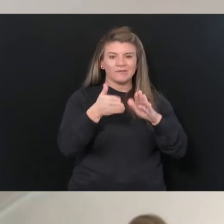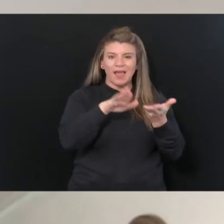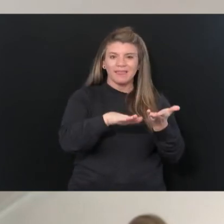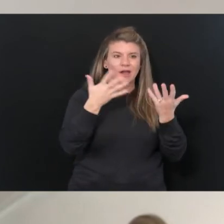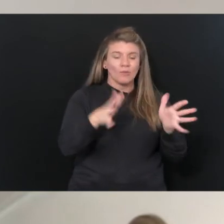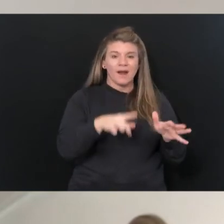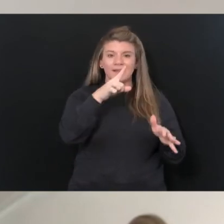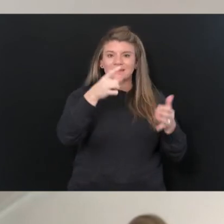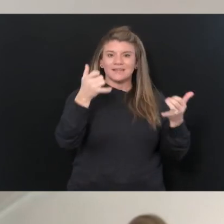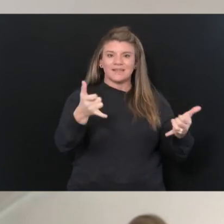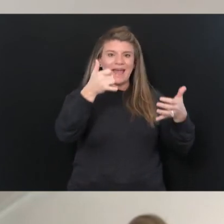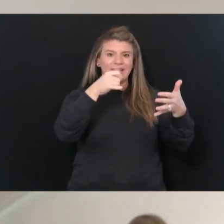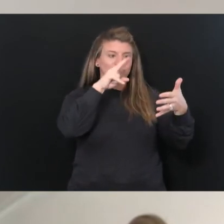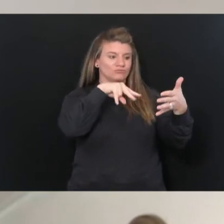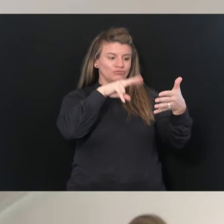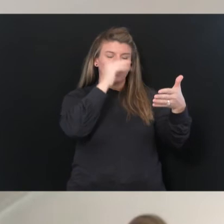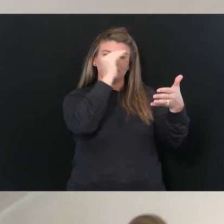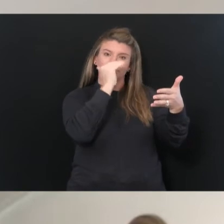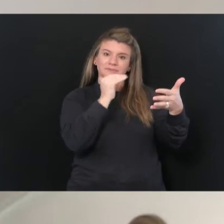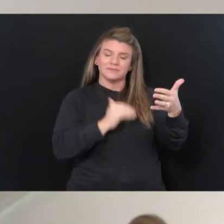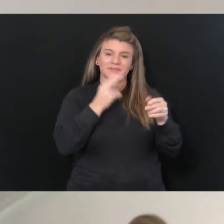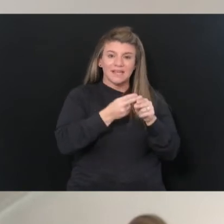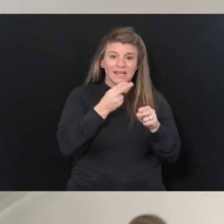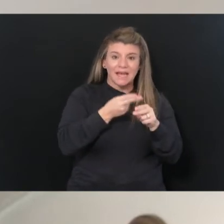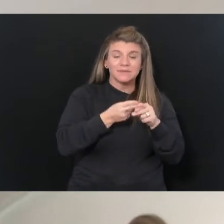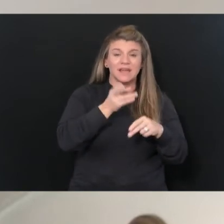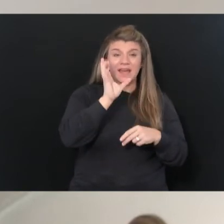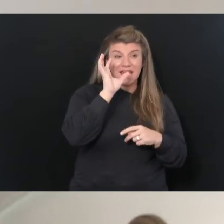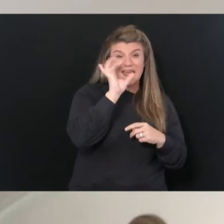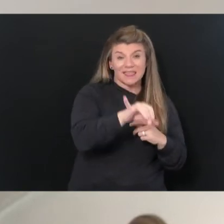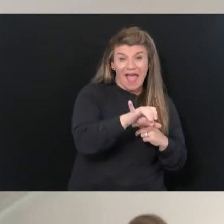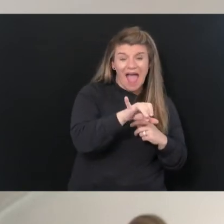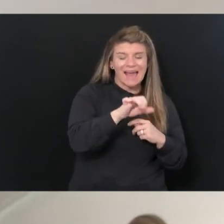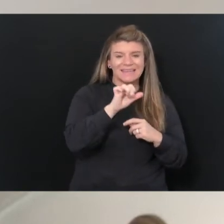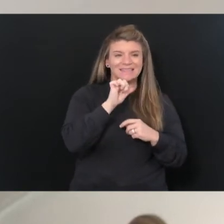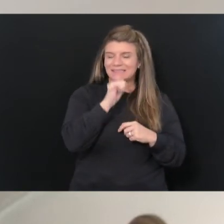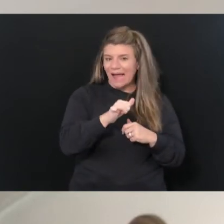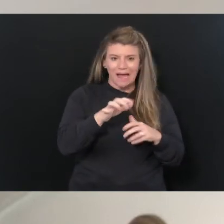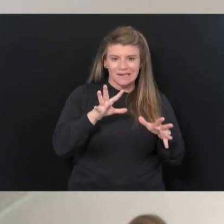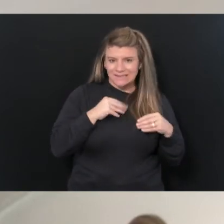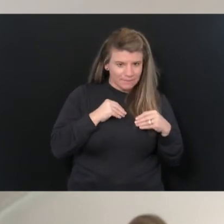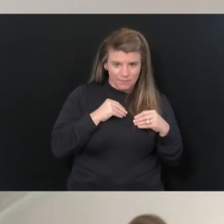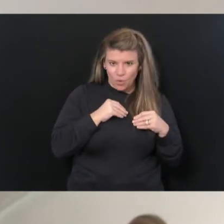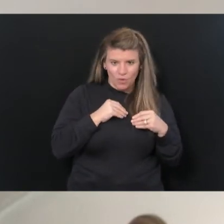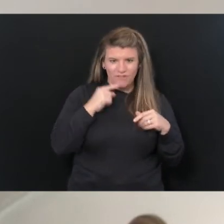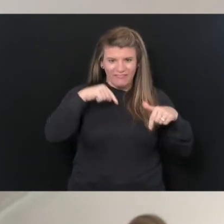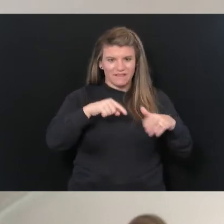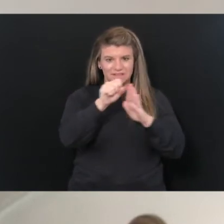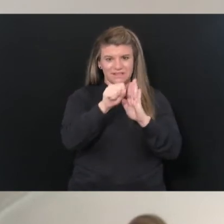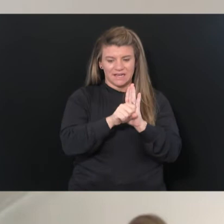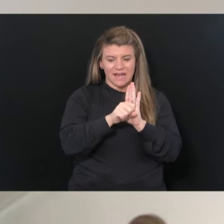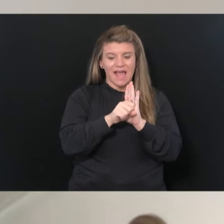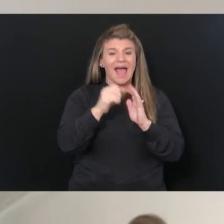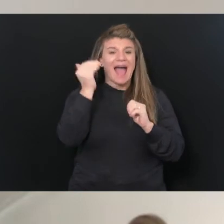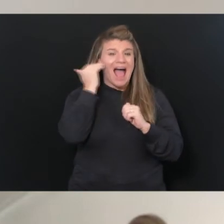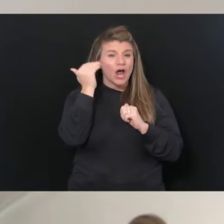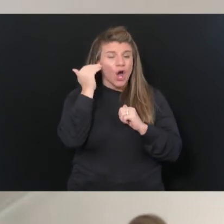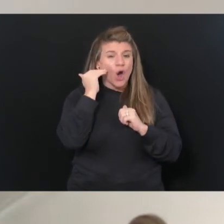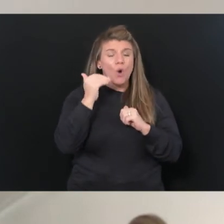read all of the names, and that to me is not acceptable for our state. And I know we have a